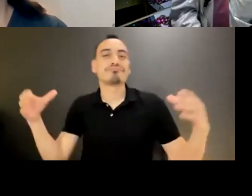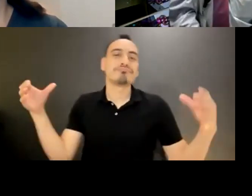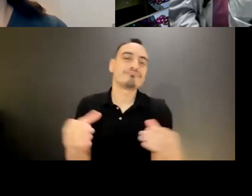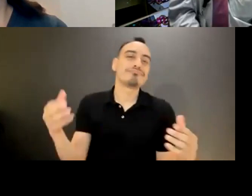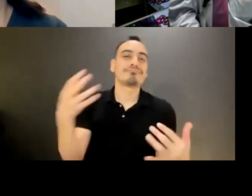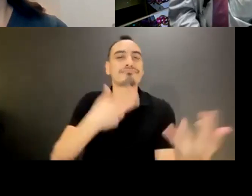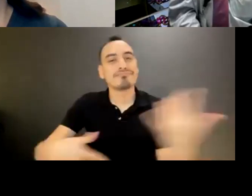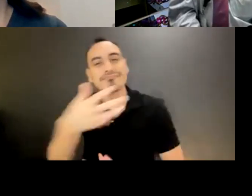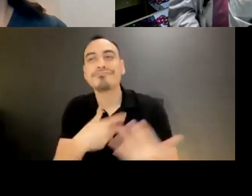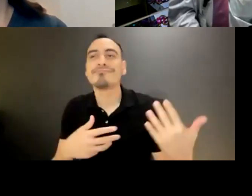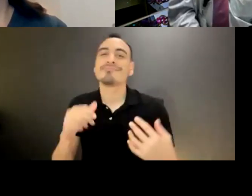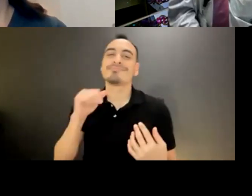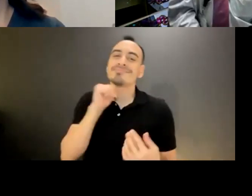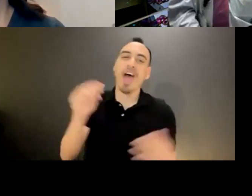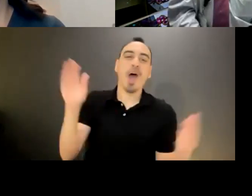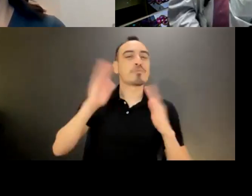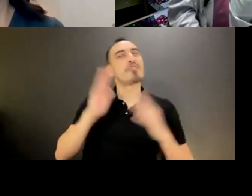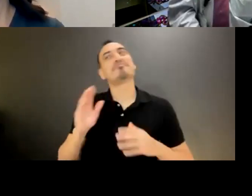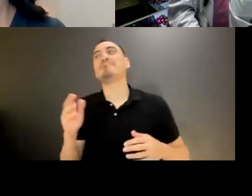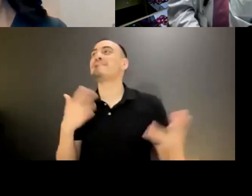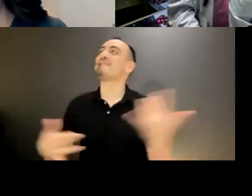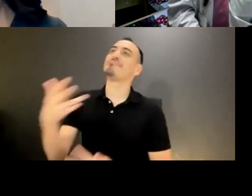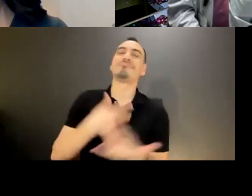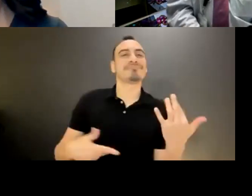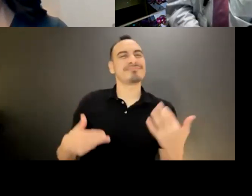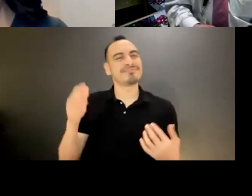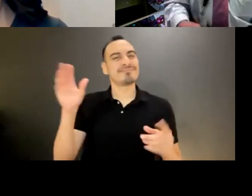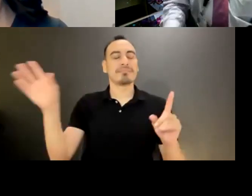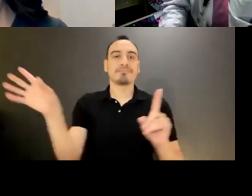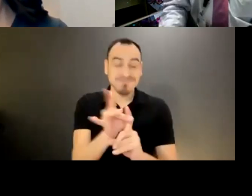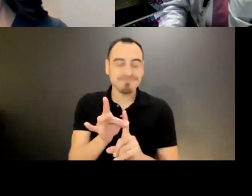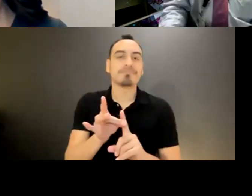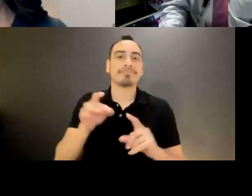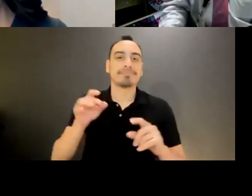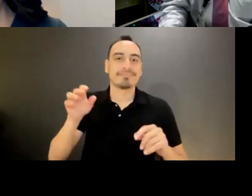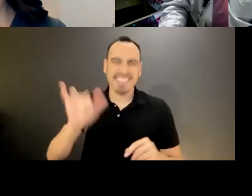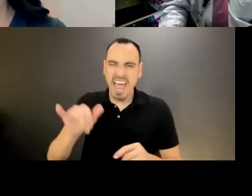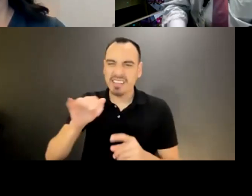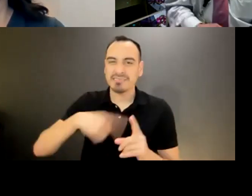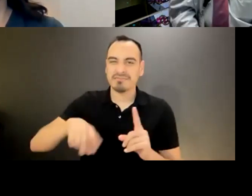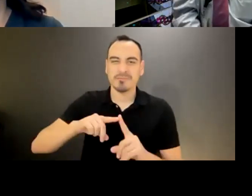of transmission. That's what seems to be the biggest risk.